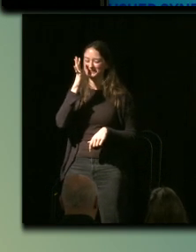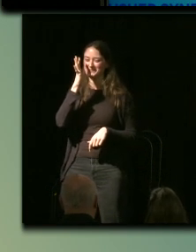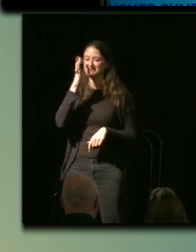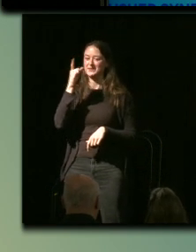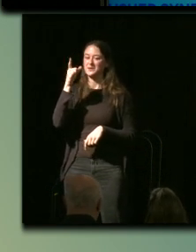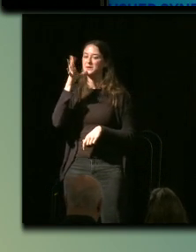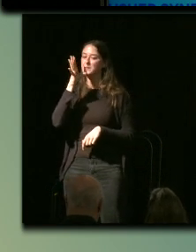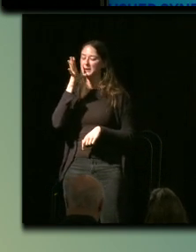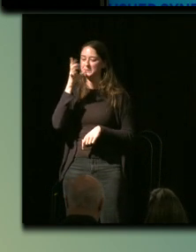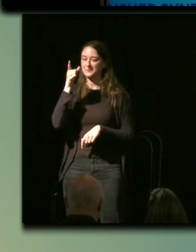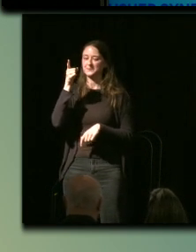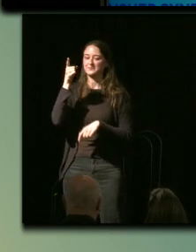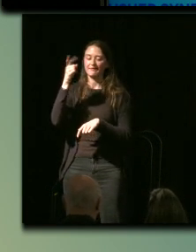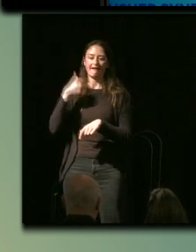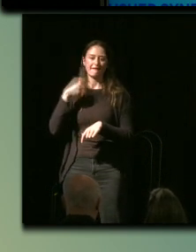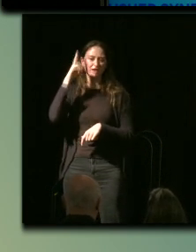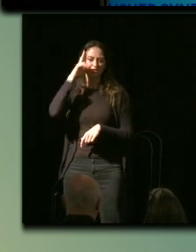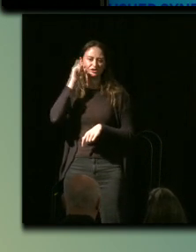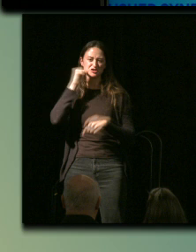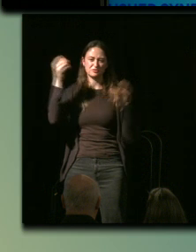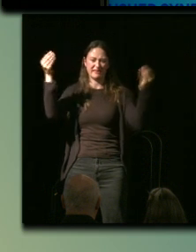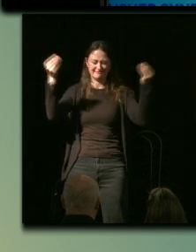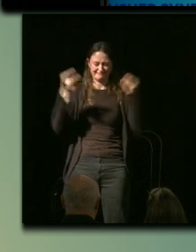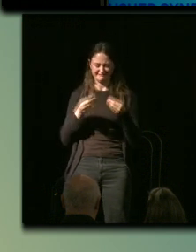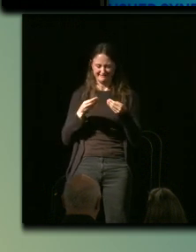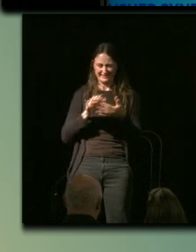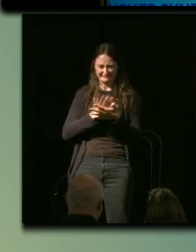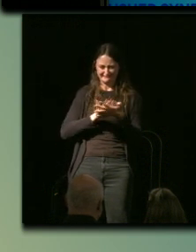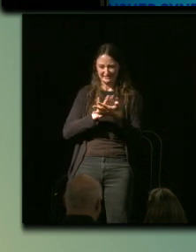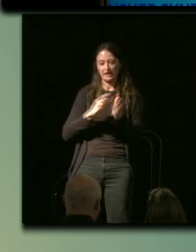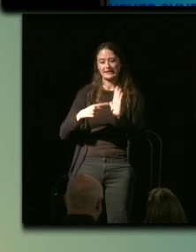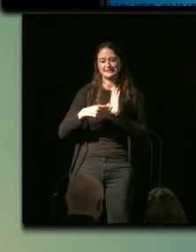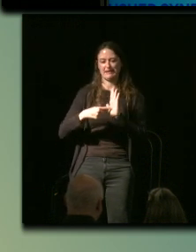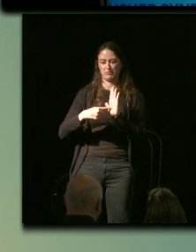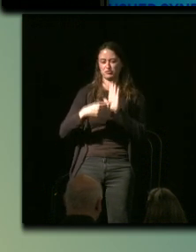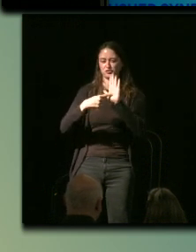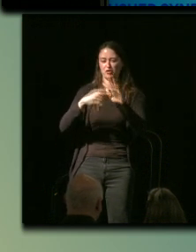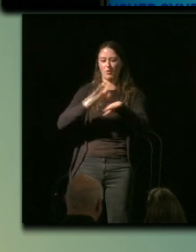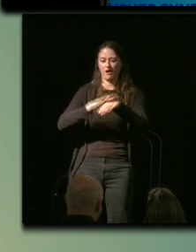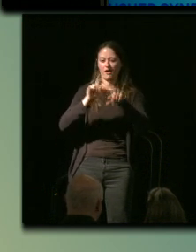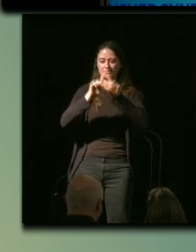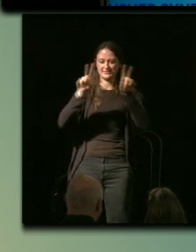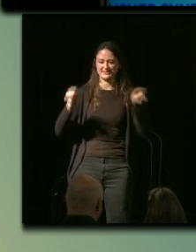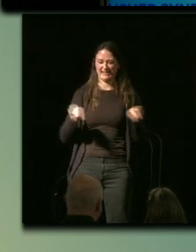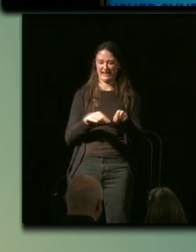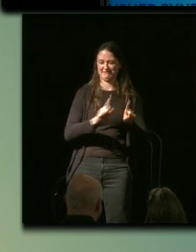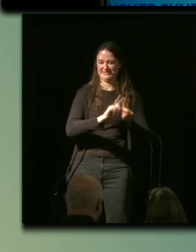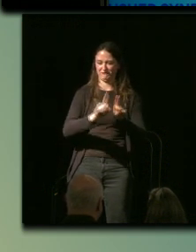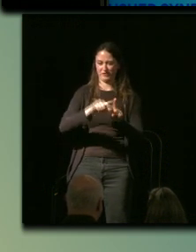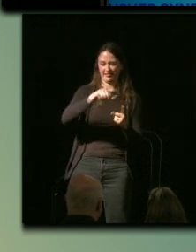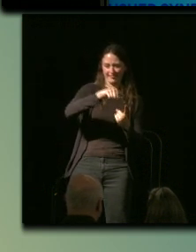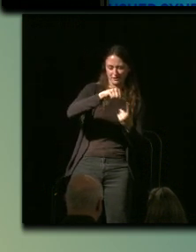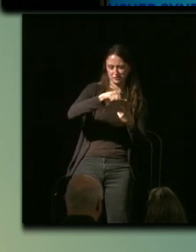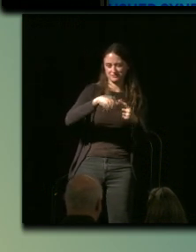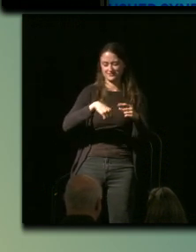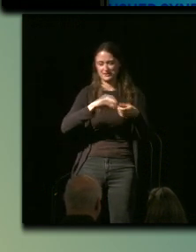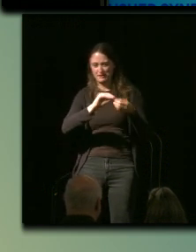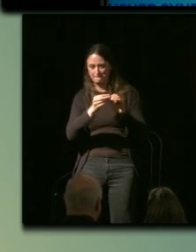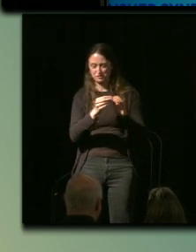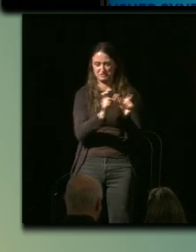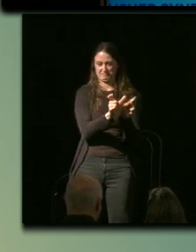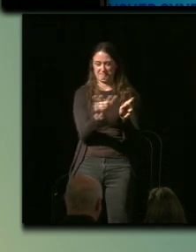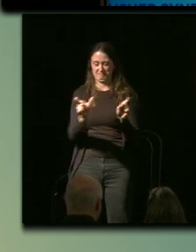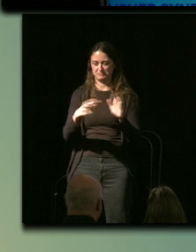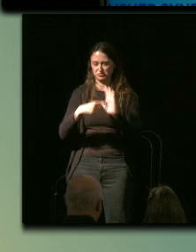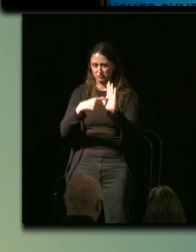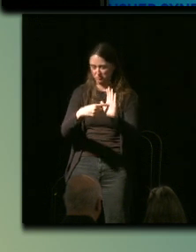So there also can be negative genetic tests or a benign variant in a gene. There could be a difference in a gene that's not